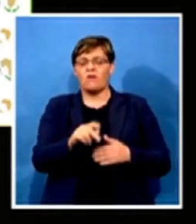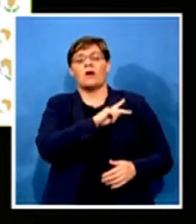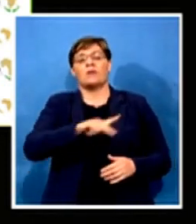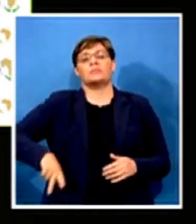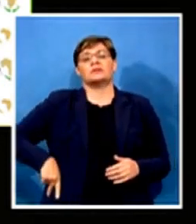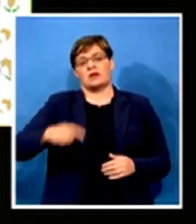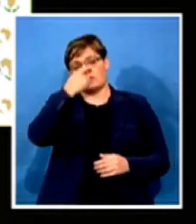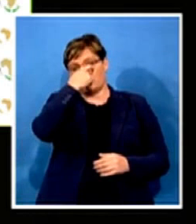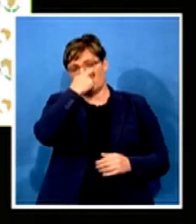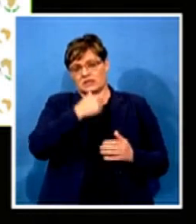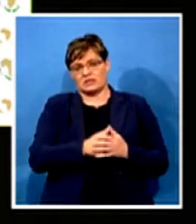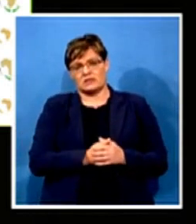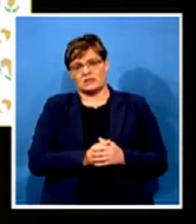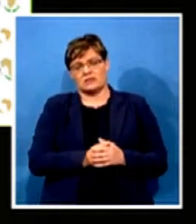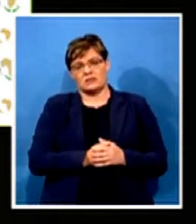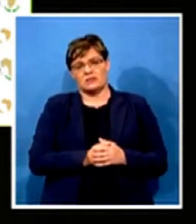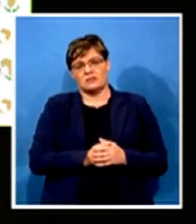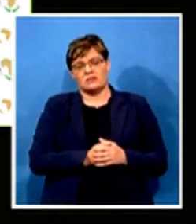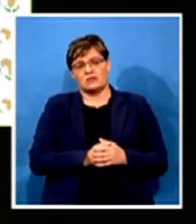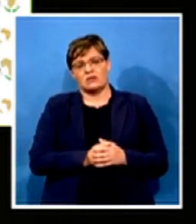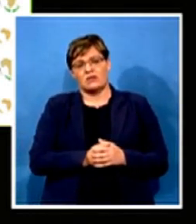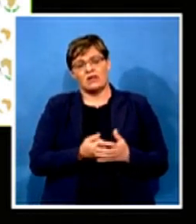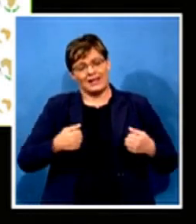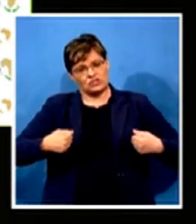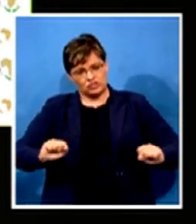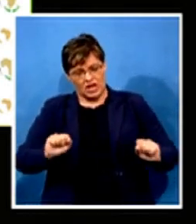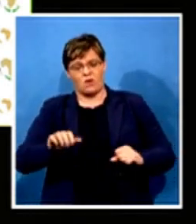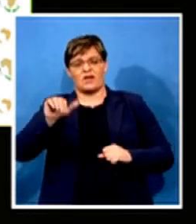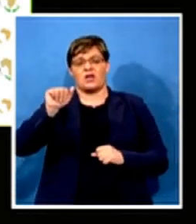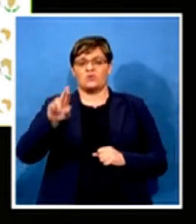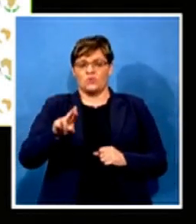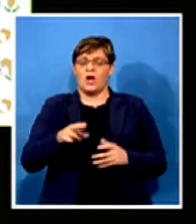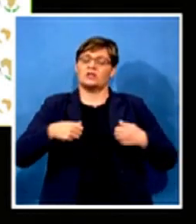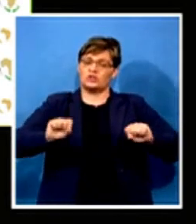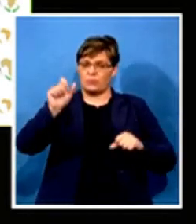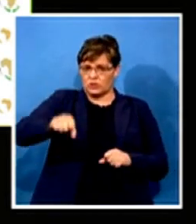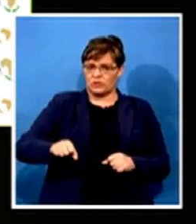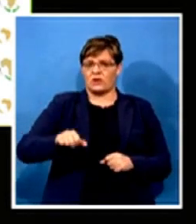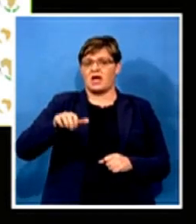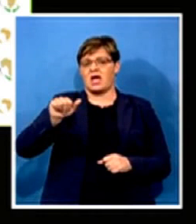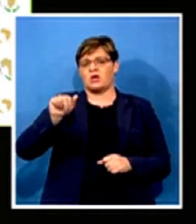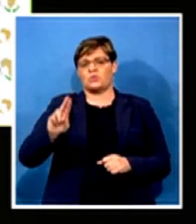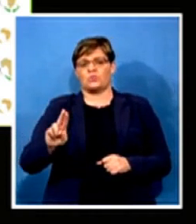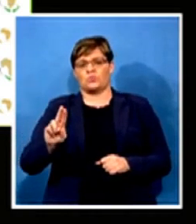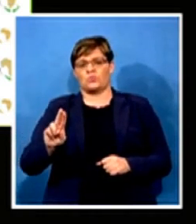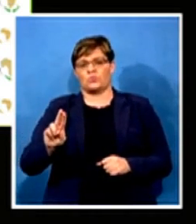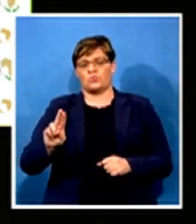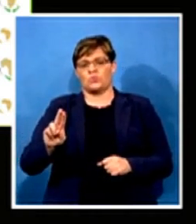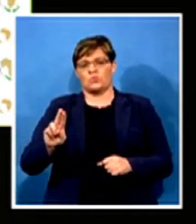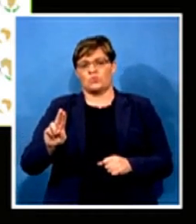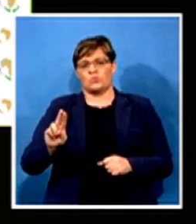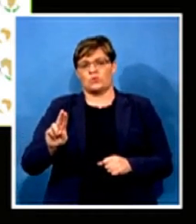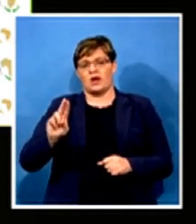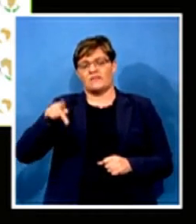as the rotating chair of the African Union and chairperson of the African Union, Excellency Moussa Faki, they have really been at